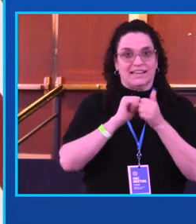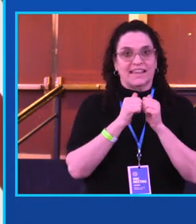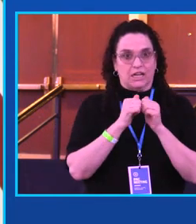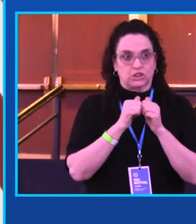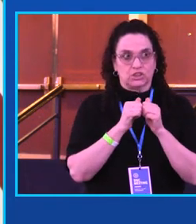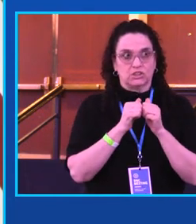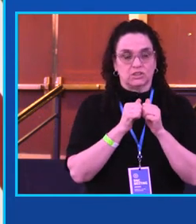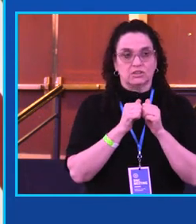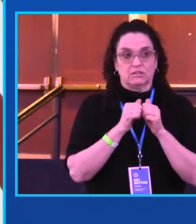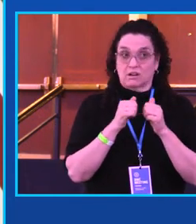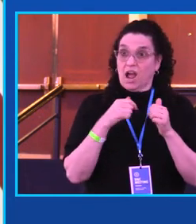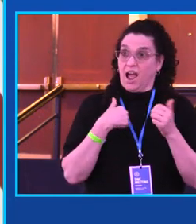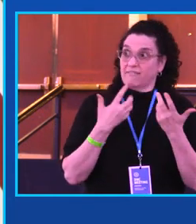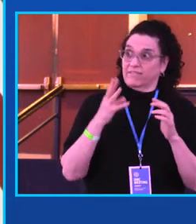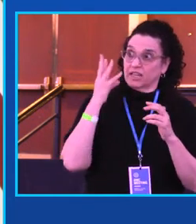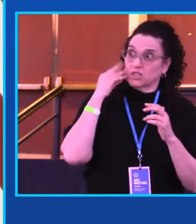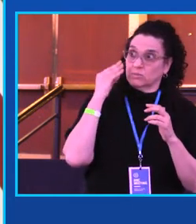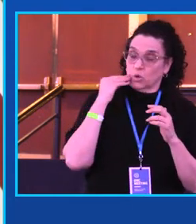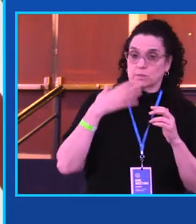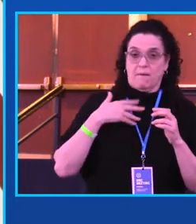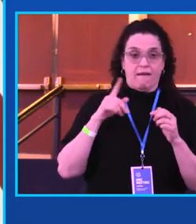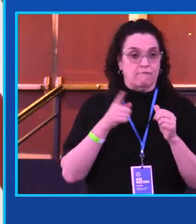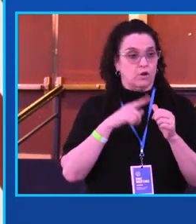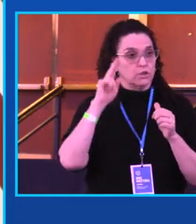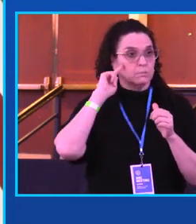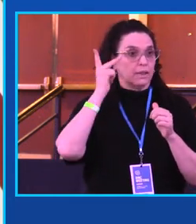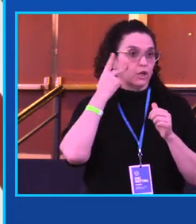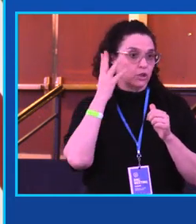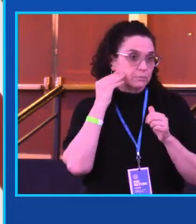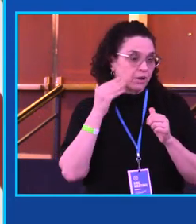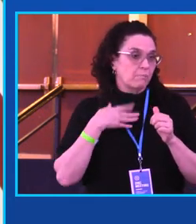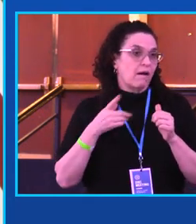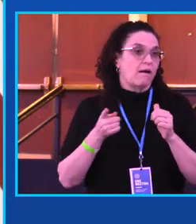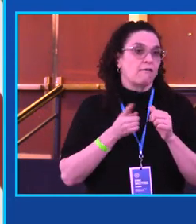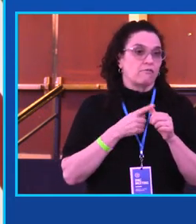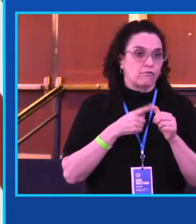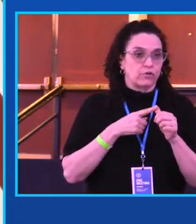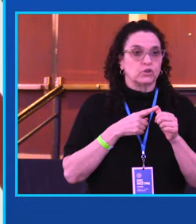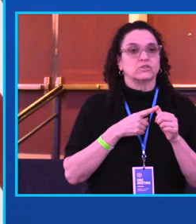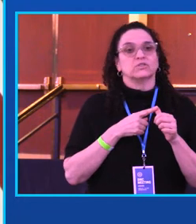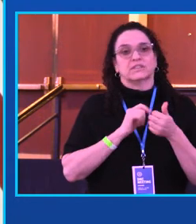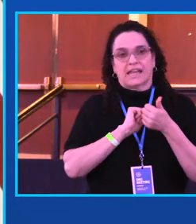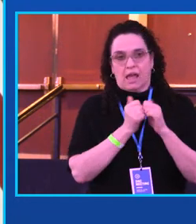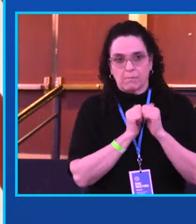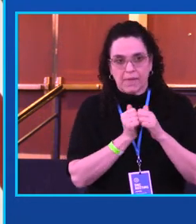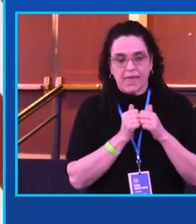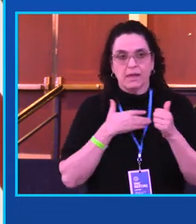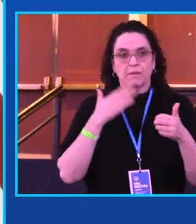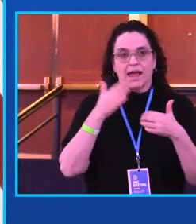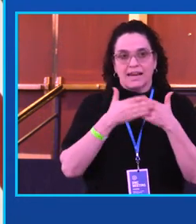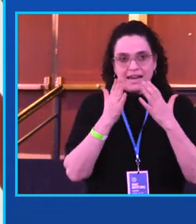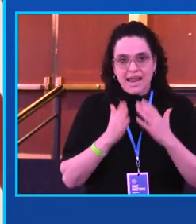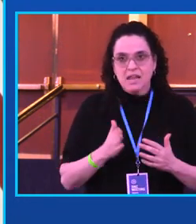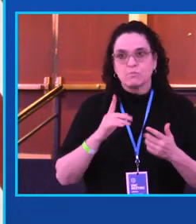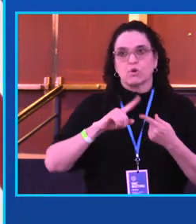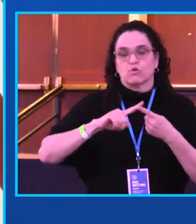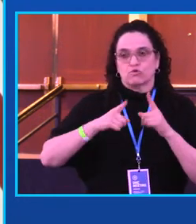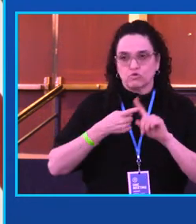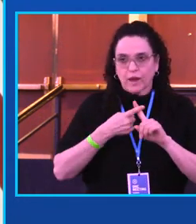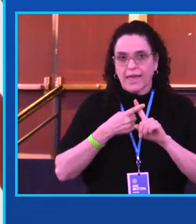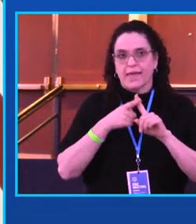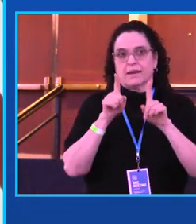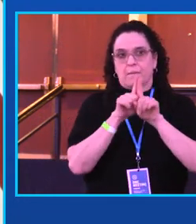was my first political experience and campaign that I worked in. My neighbor, friend, and mentor,